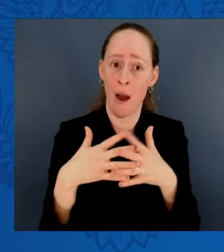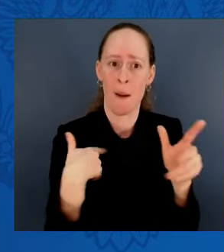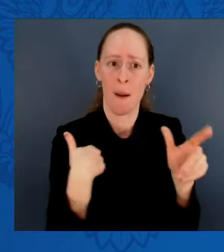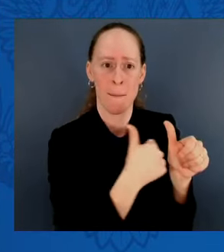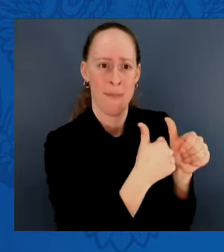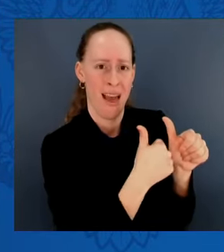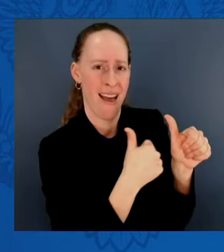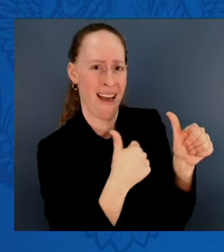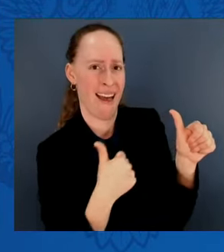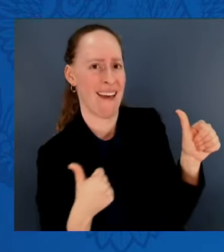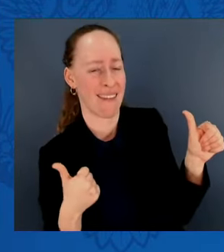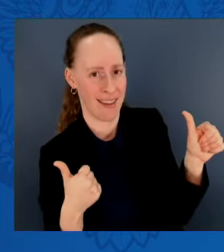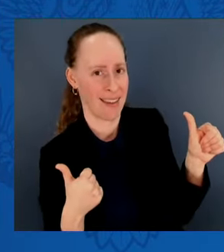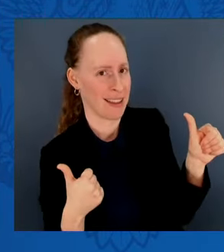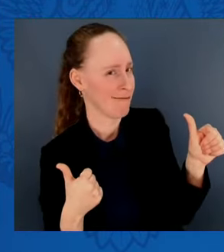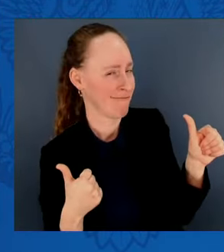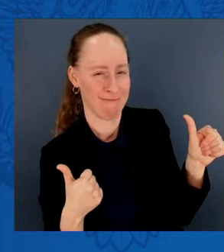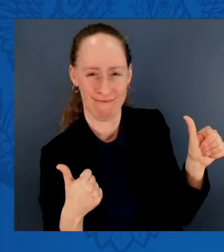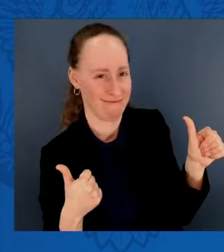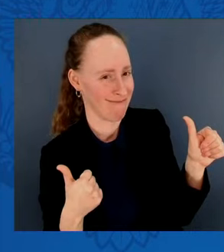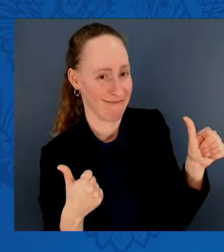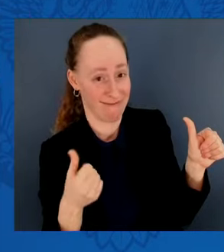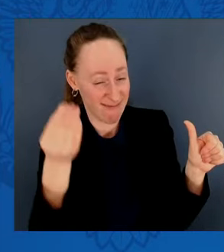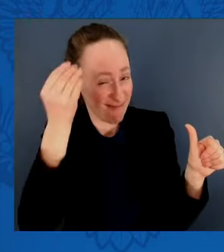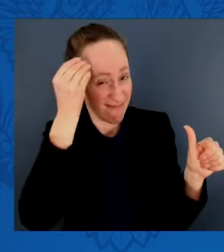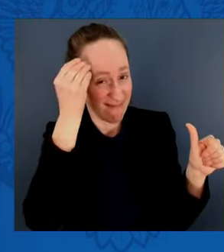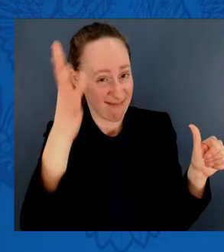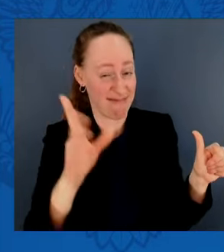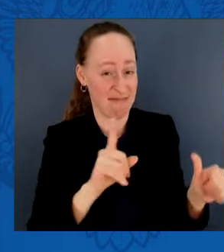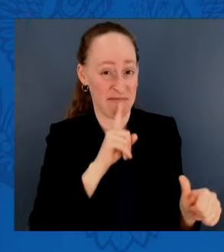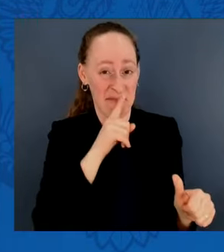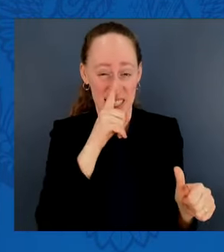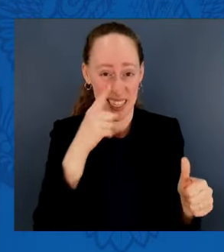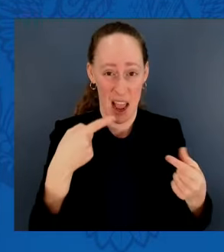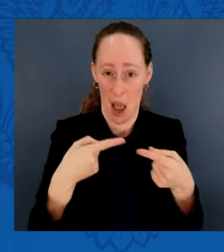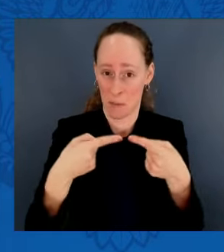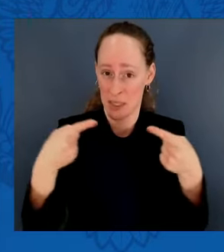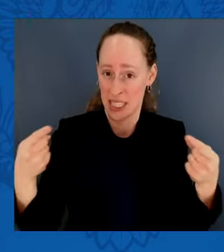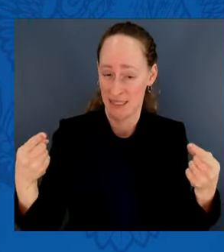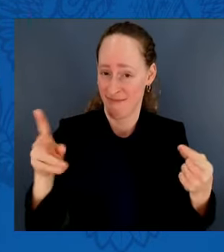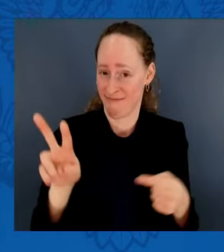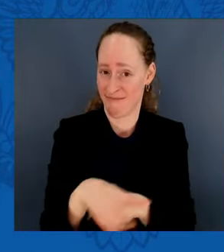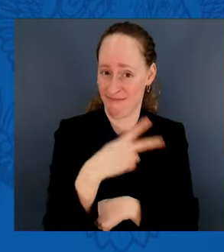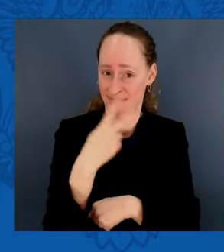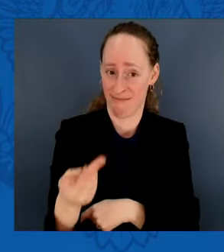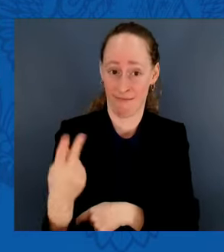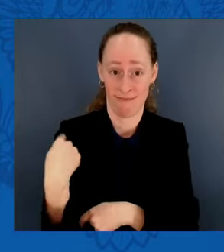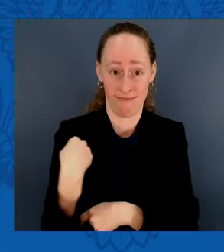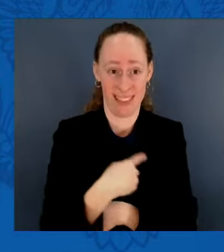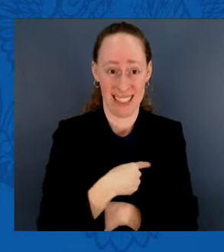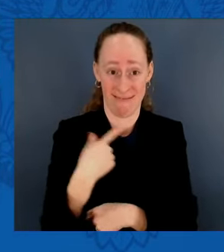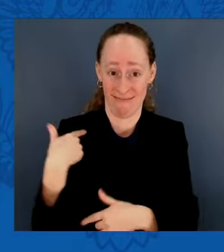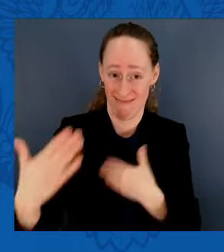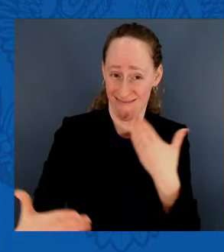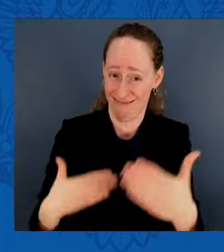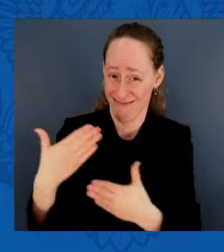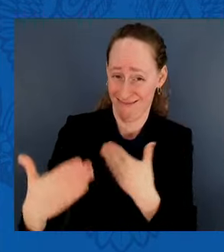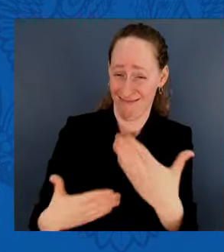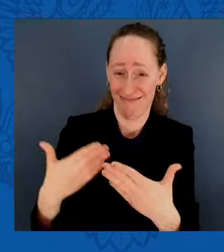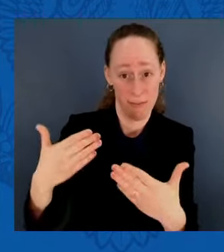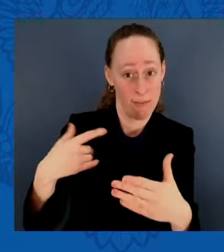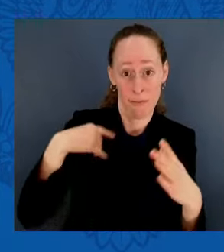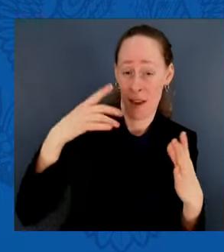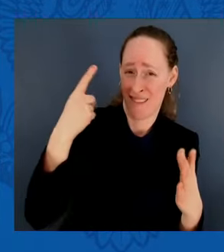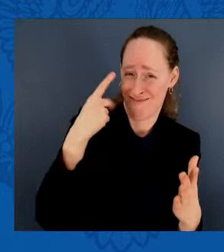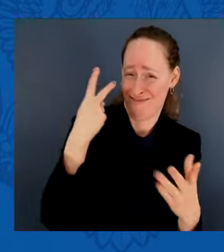over 4 years, even when I wasn't president. America's rising. We have the best economy in the world. And since I've come